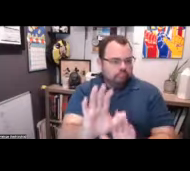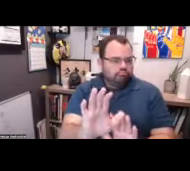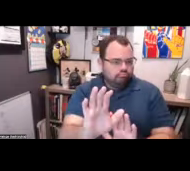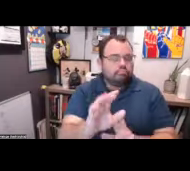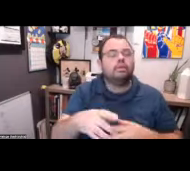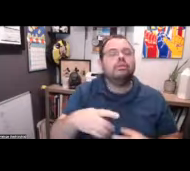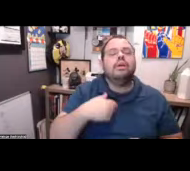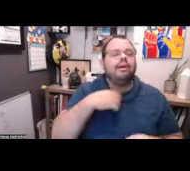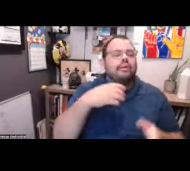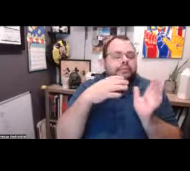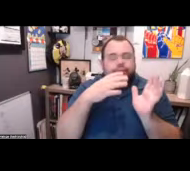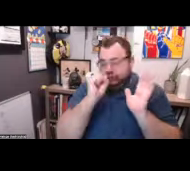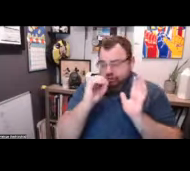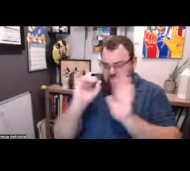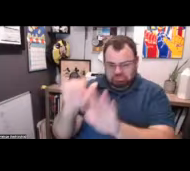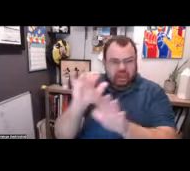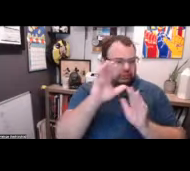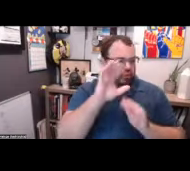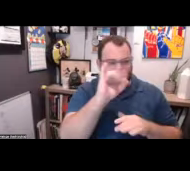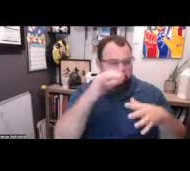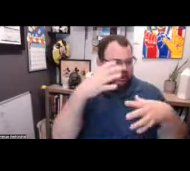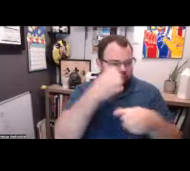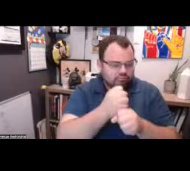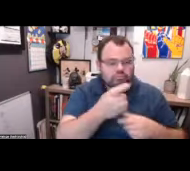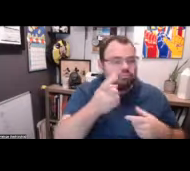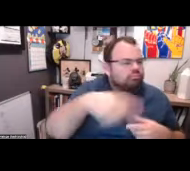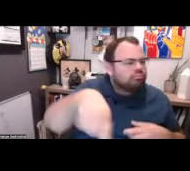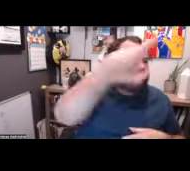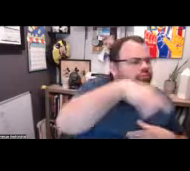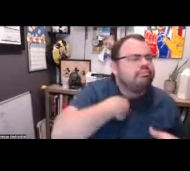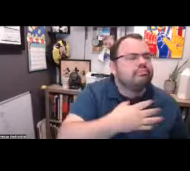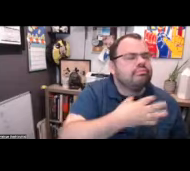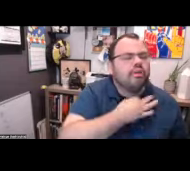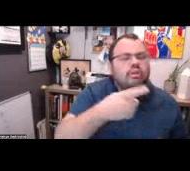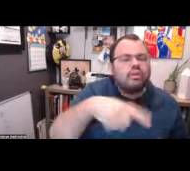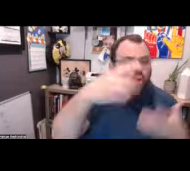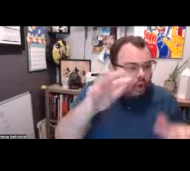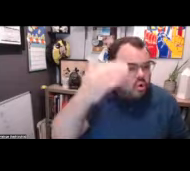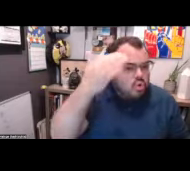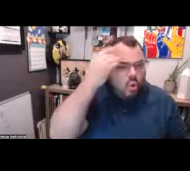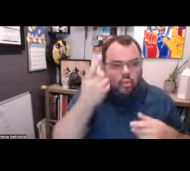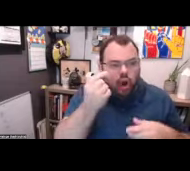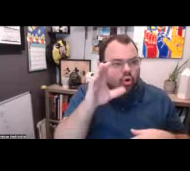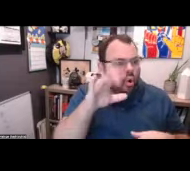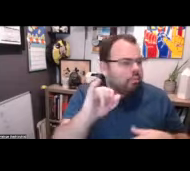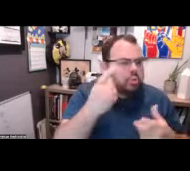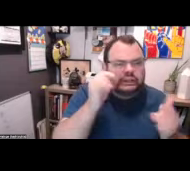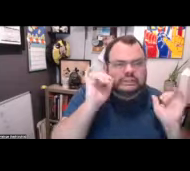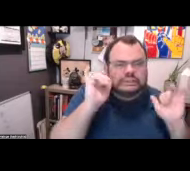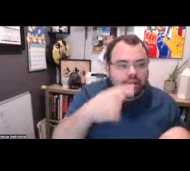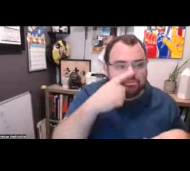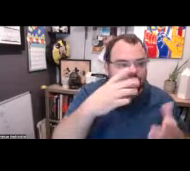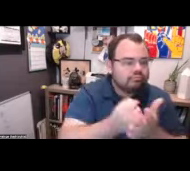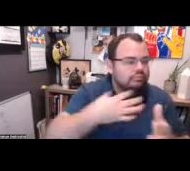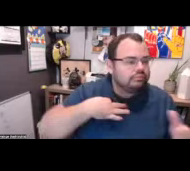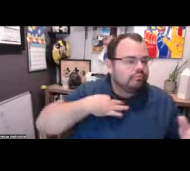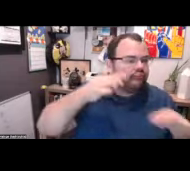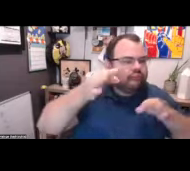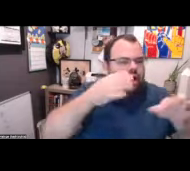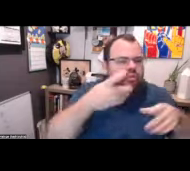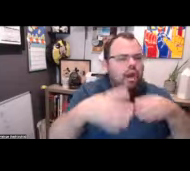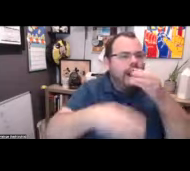you understand sound. That's what cochlear implant is. So a CI for short. I'm curious, did any of you